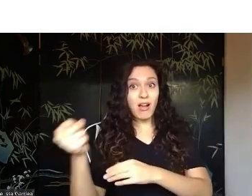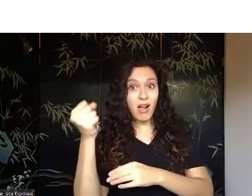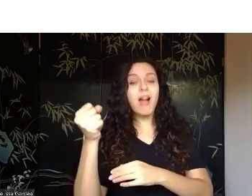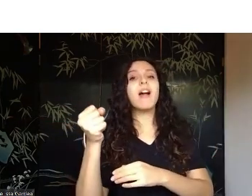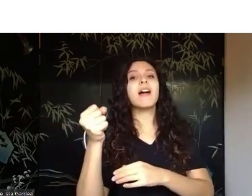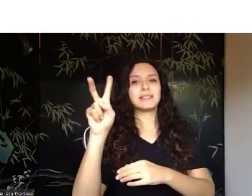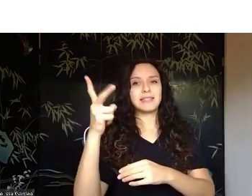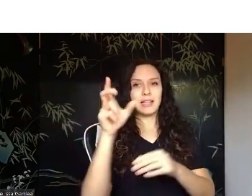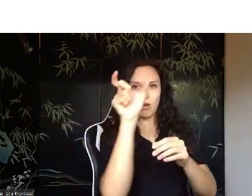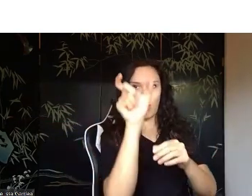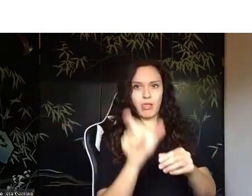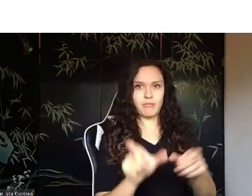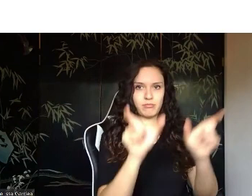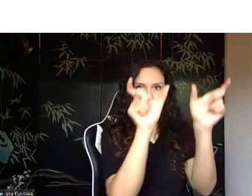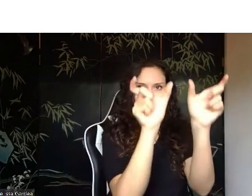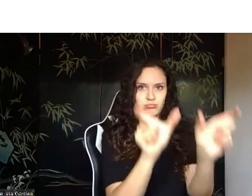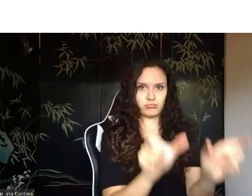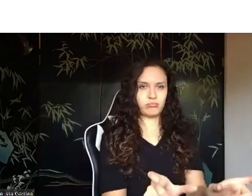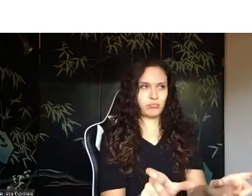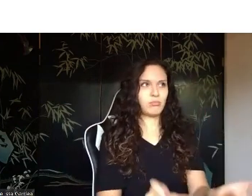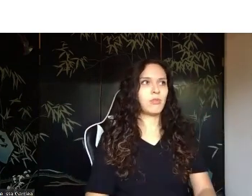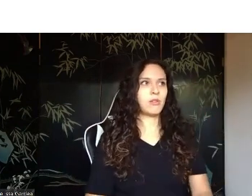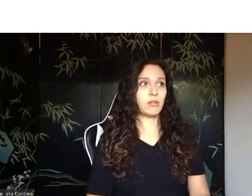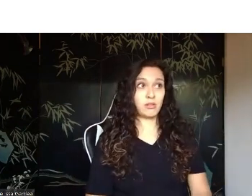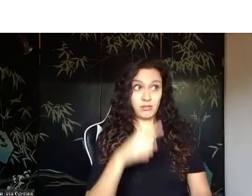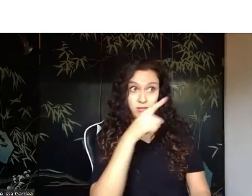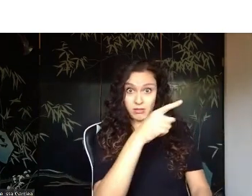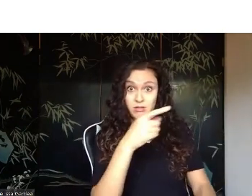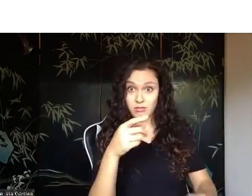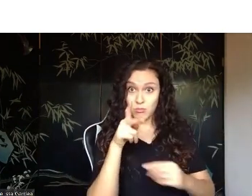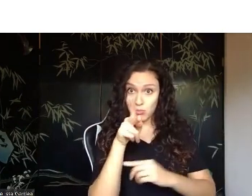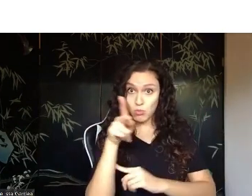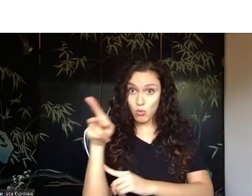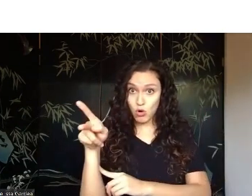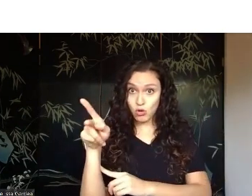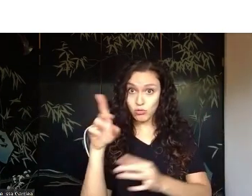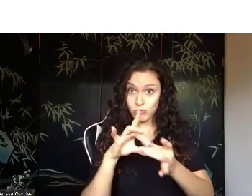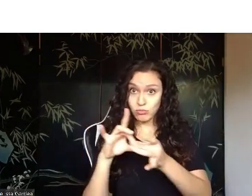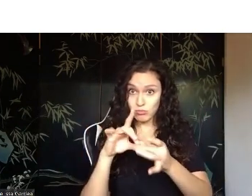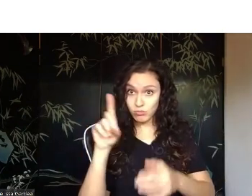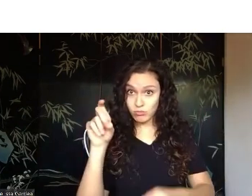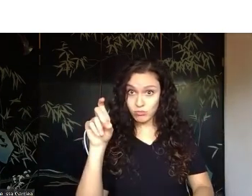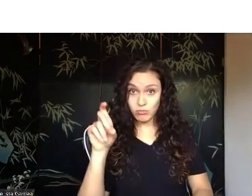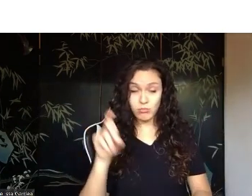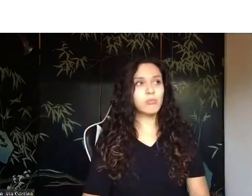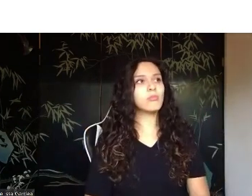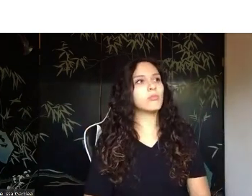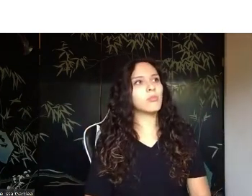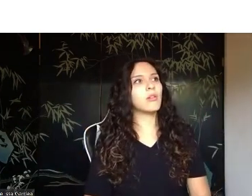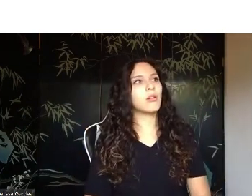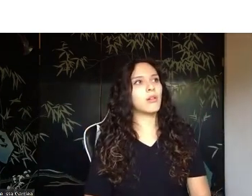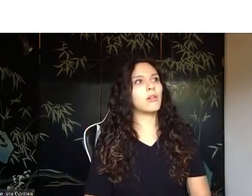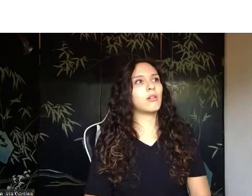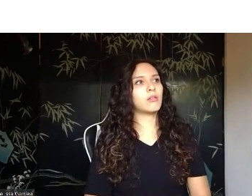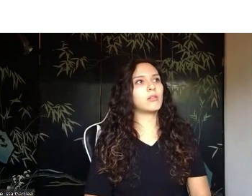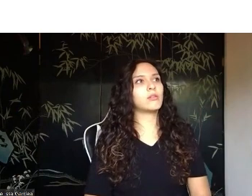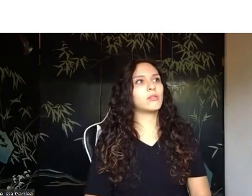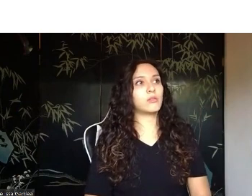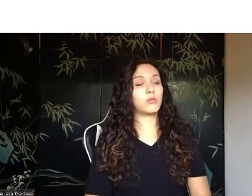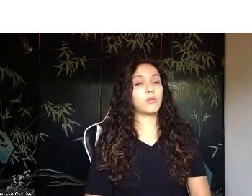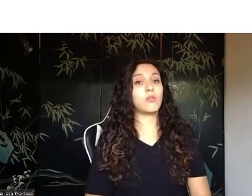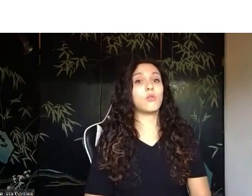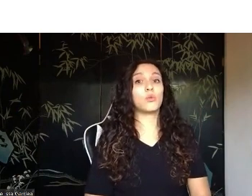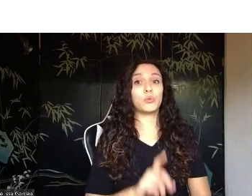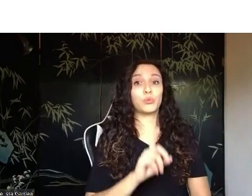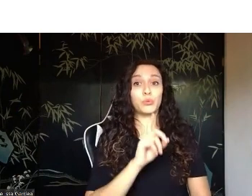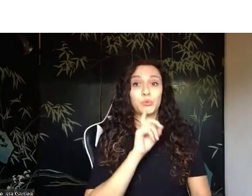fish caught is right there. All right. Does there seem to be a proportional relationship? Explain your answer. Okay, so